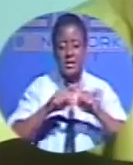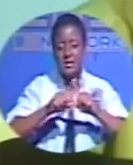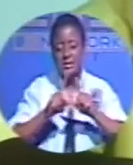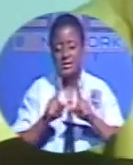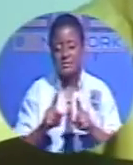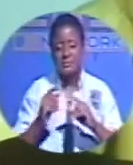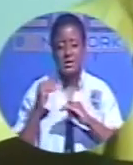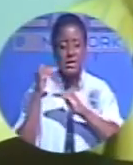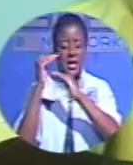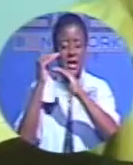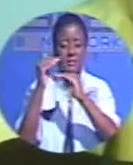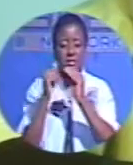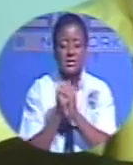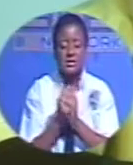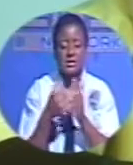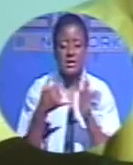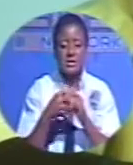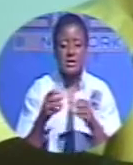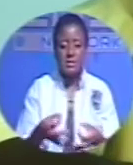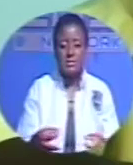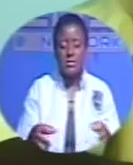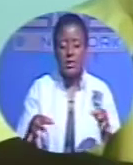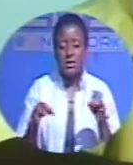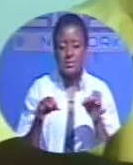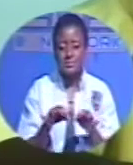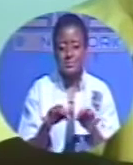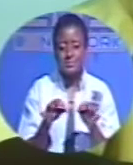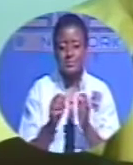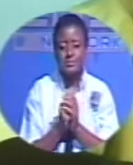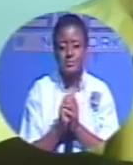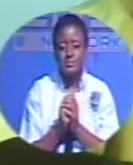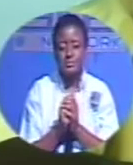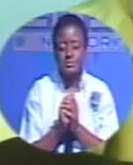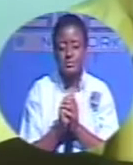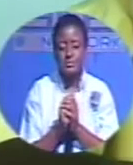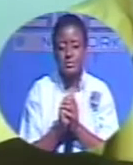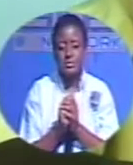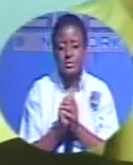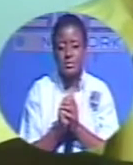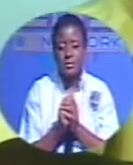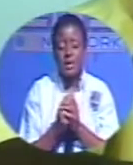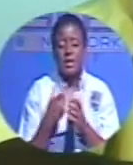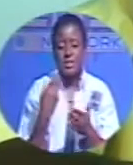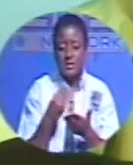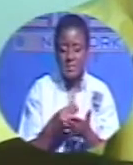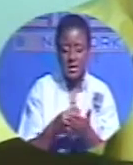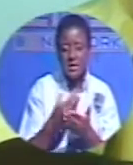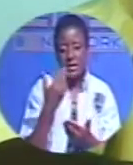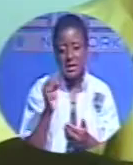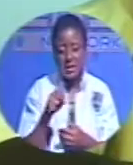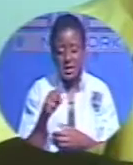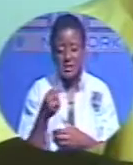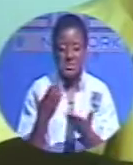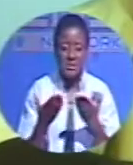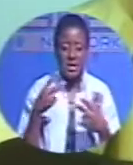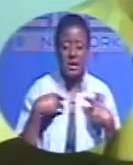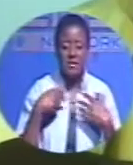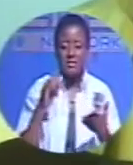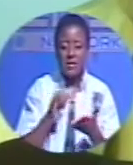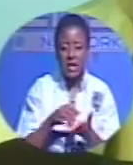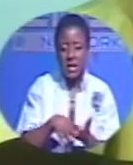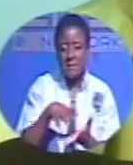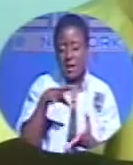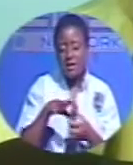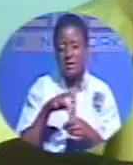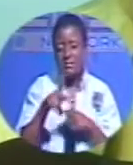levels. And so I believe it is very important. And so when it comes to the subventions, yes, we might have that amount of persons